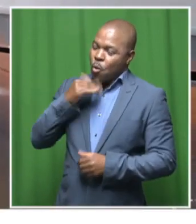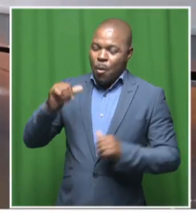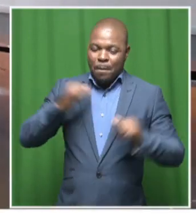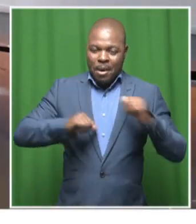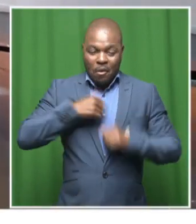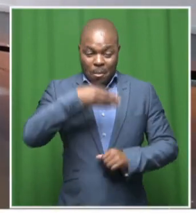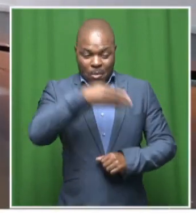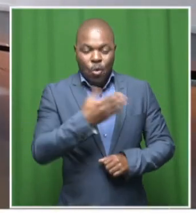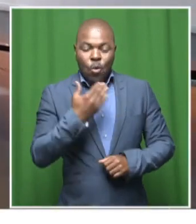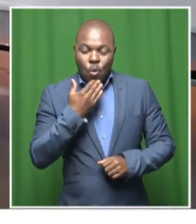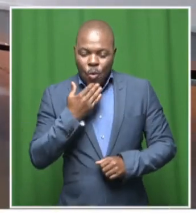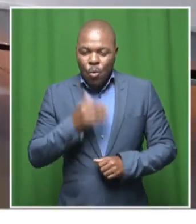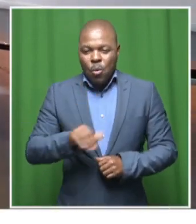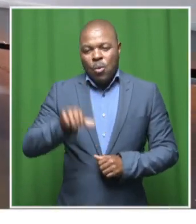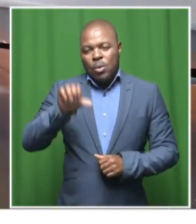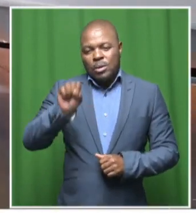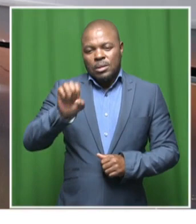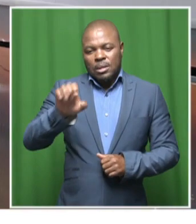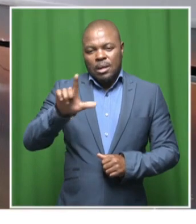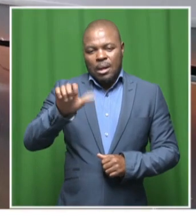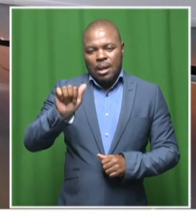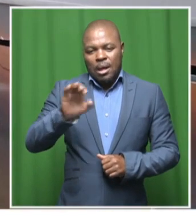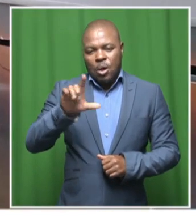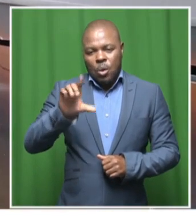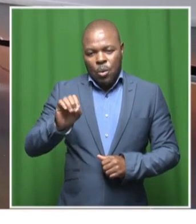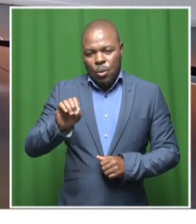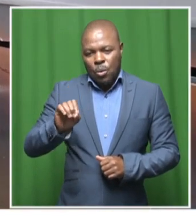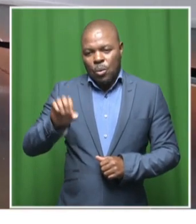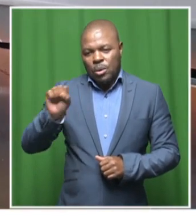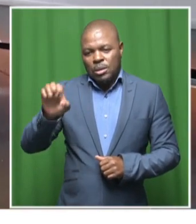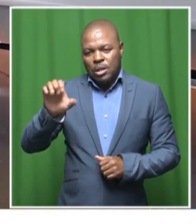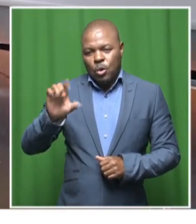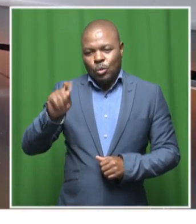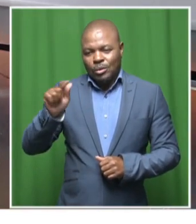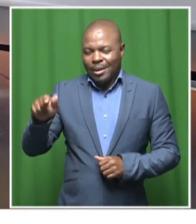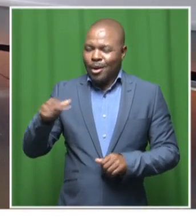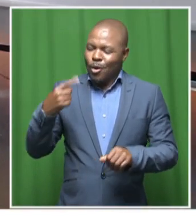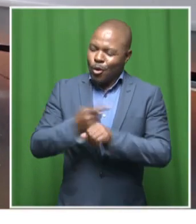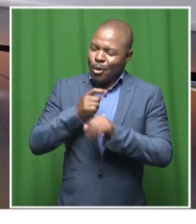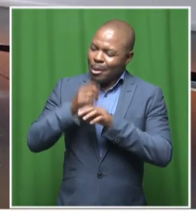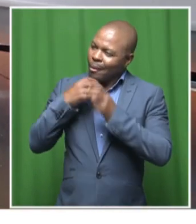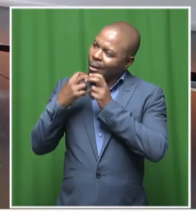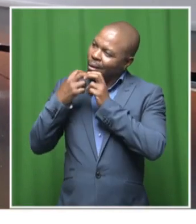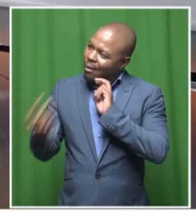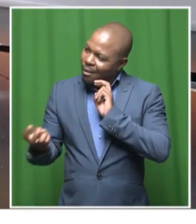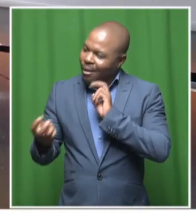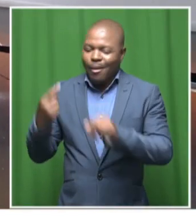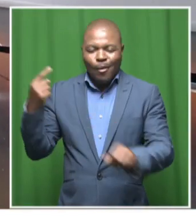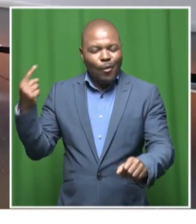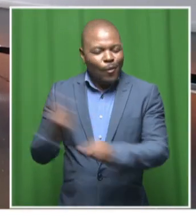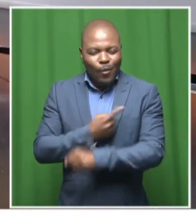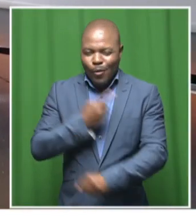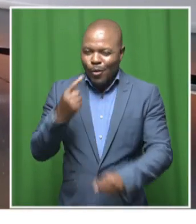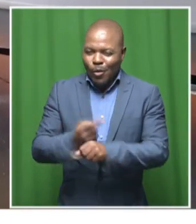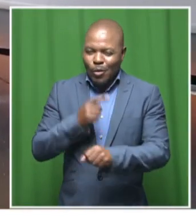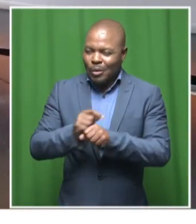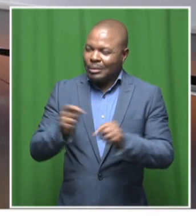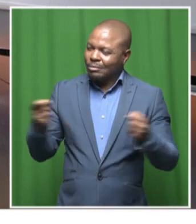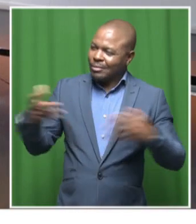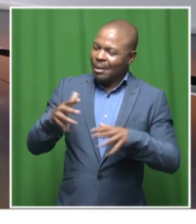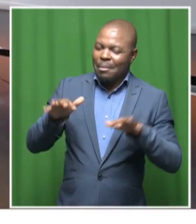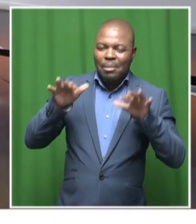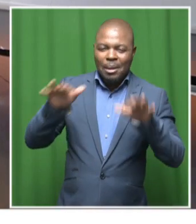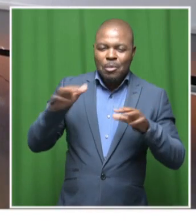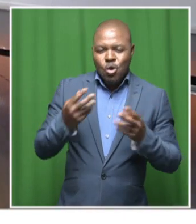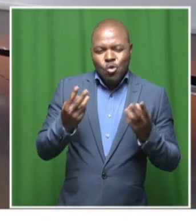Selaelo Selota. Very good morning to you. Welcome. I know that you never cease to amaze. I know that you always hit us with surprise, new